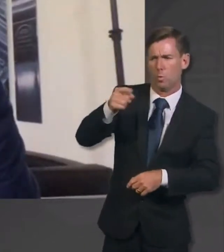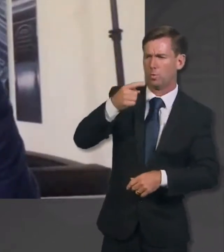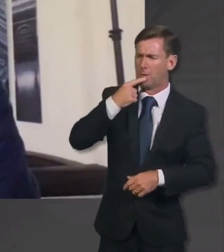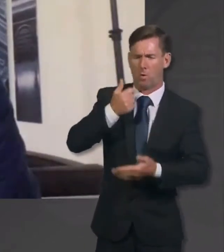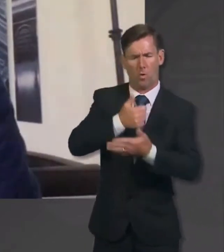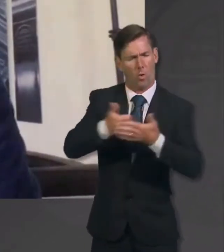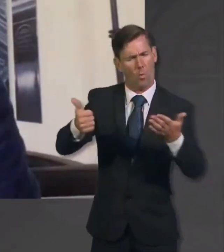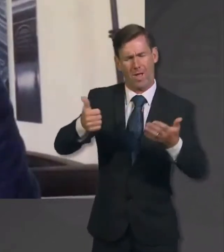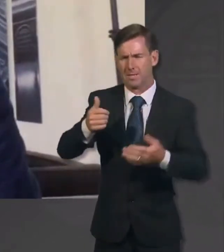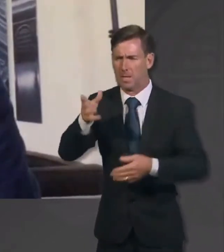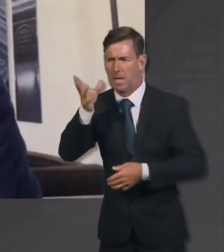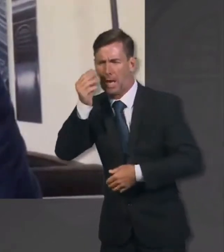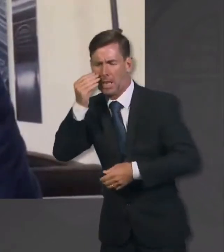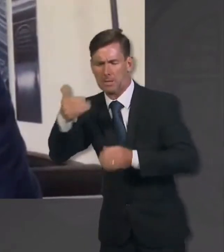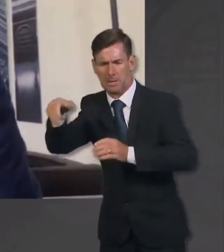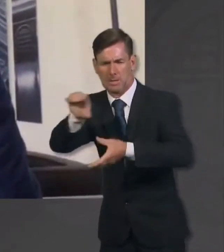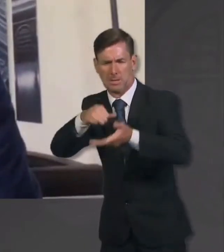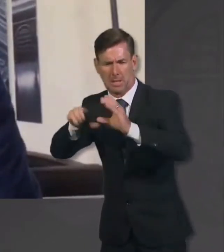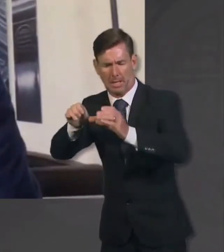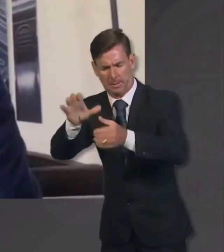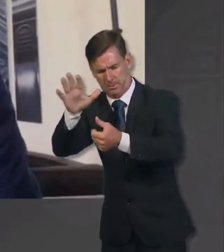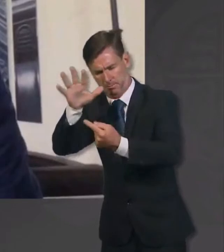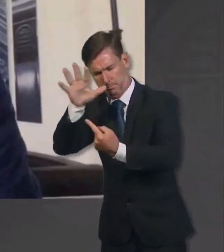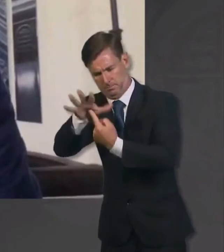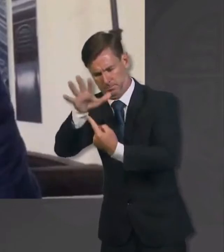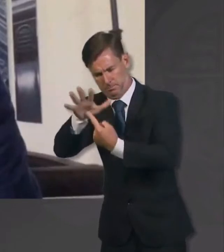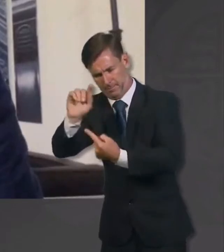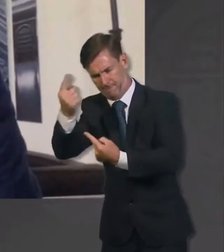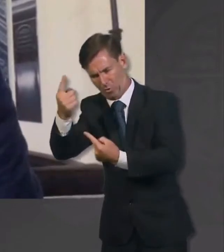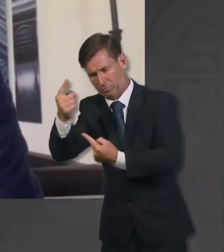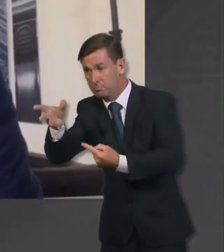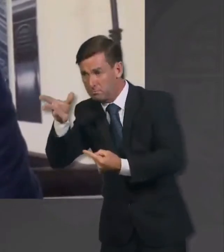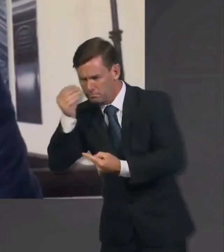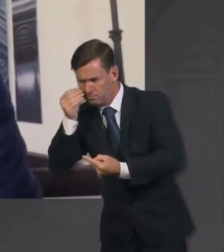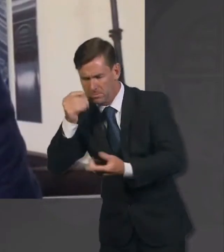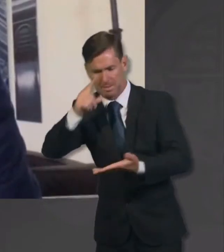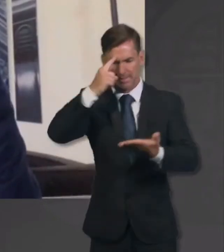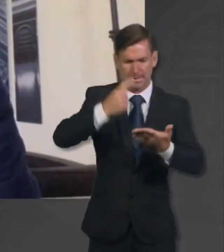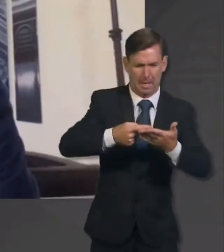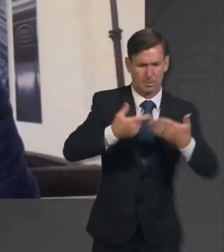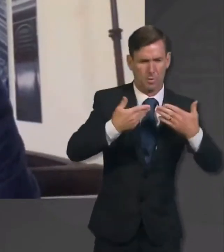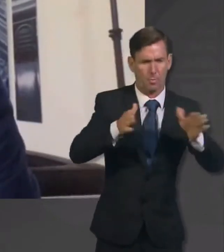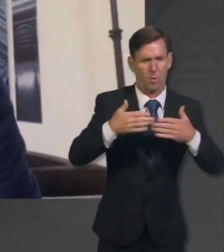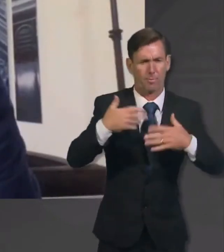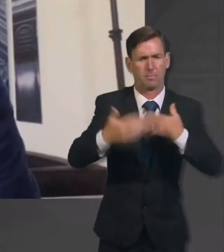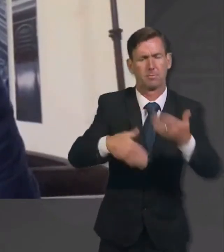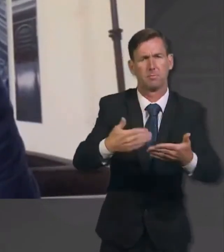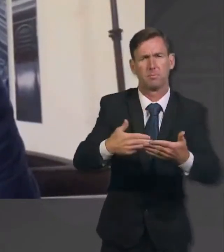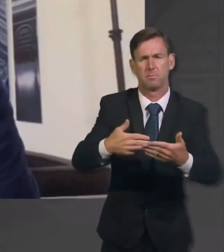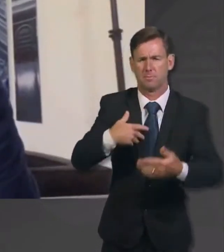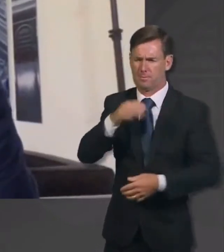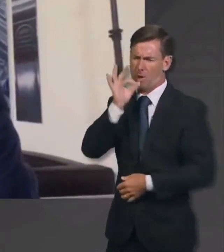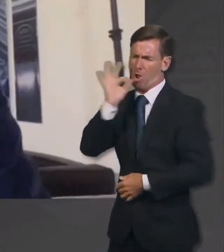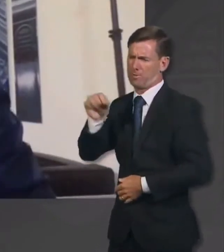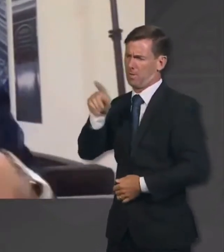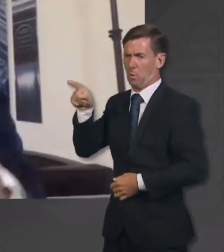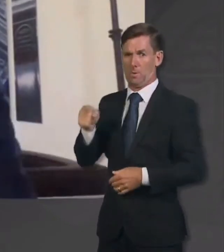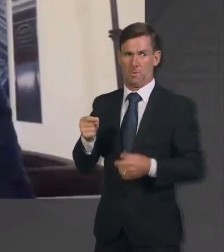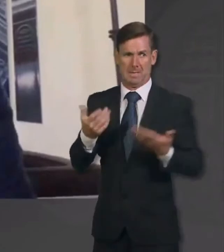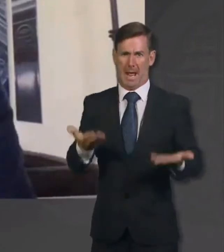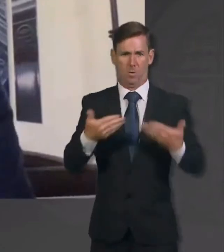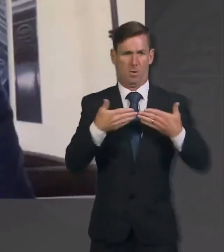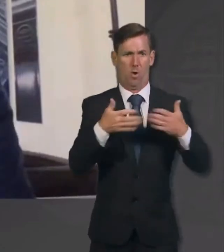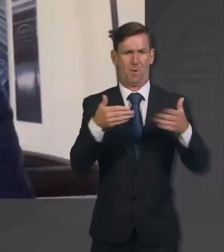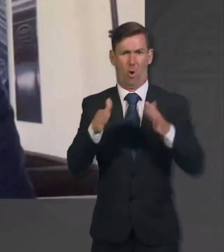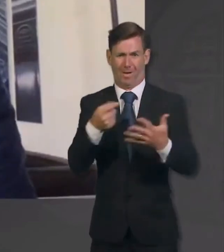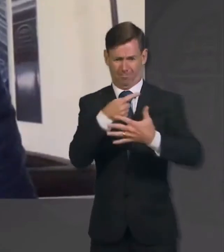to today are still based on the science rather than just the very pressing needs of the economy? And a second, if I may, what